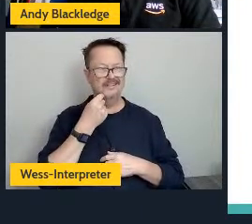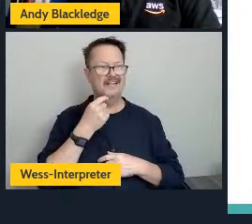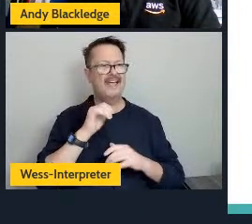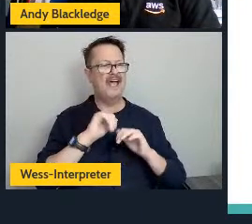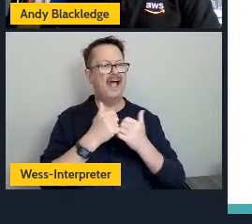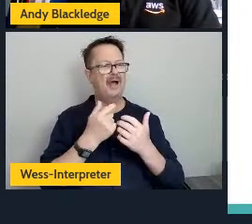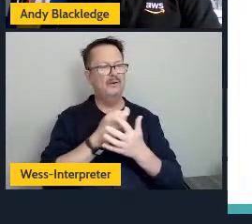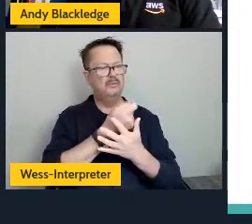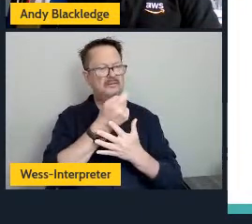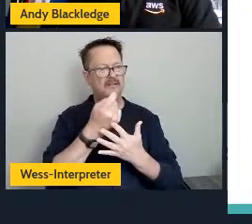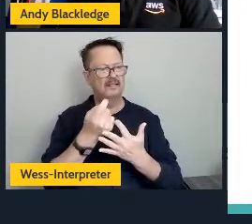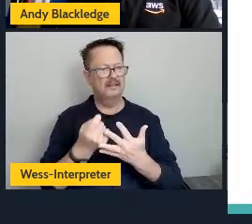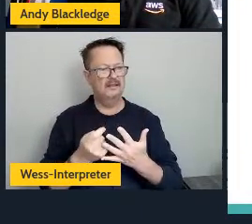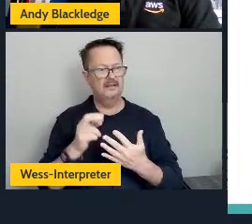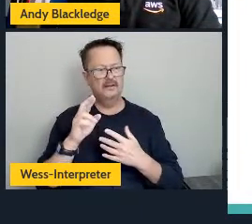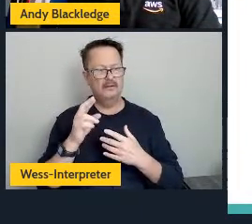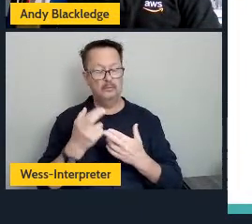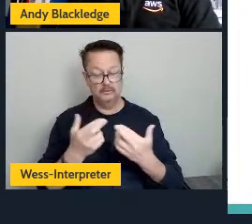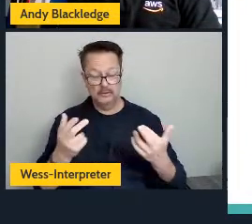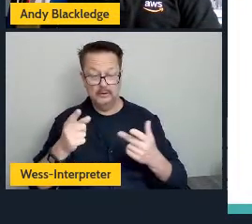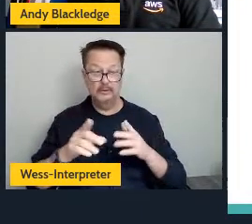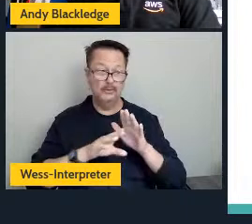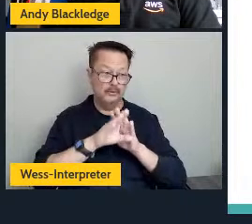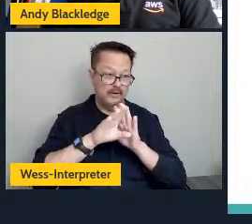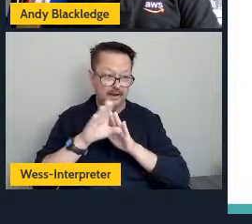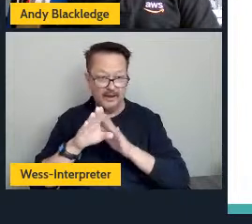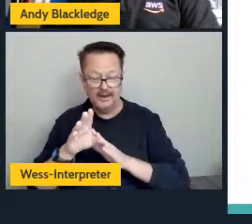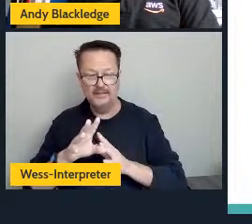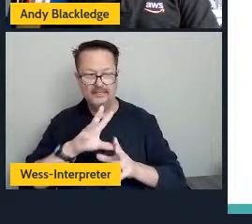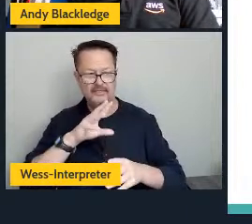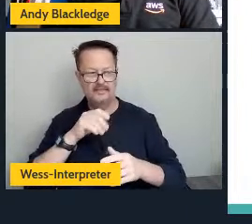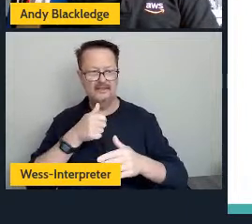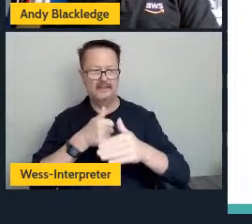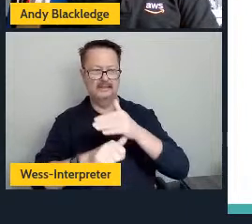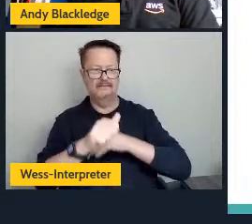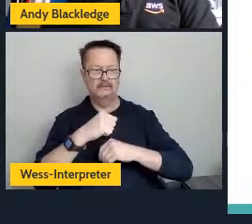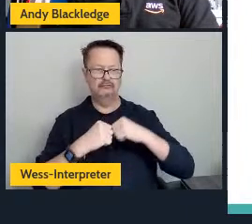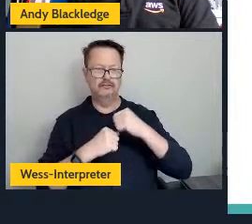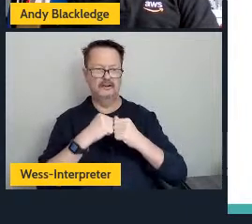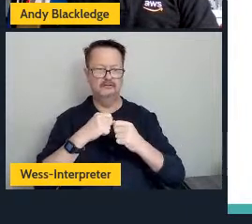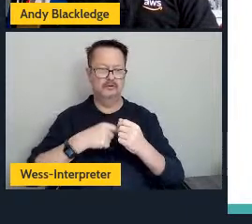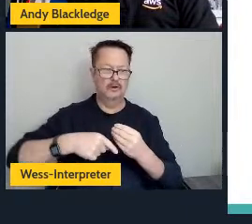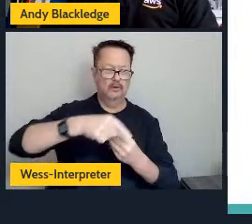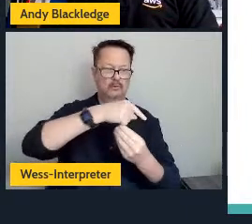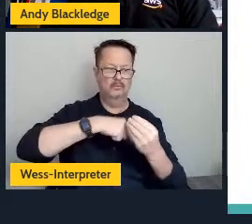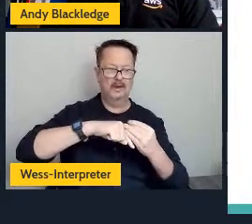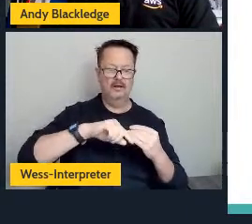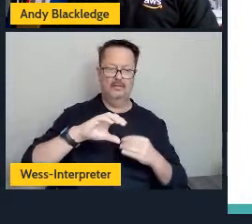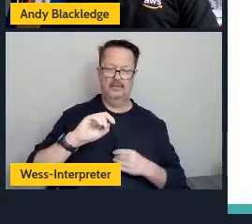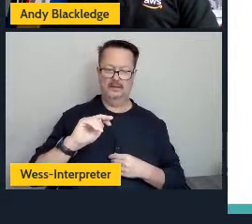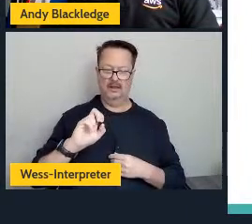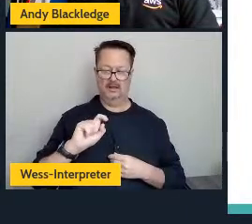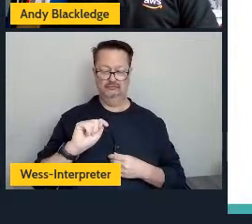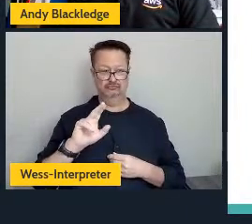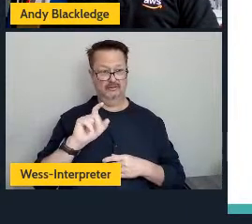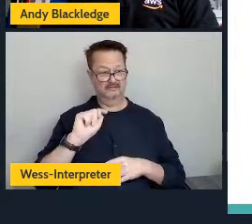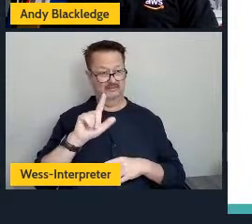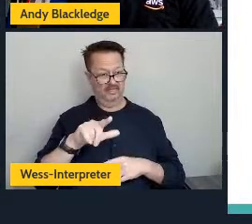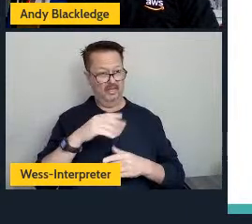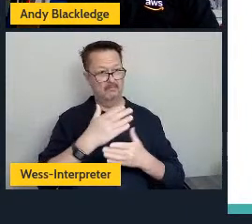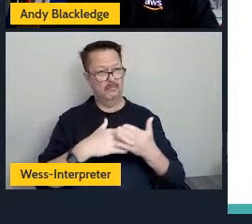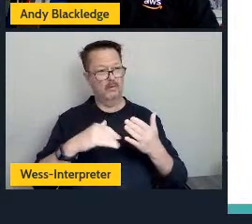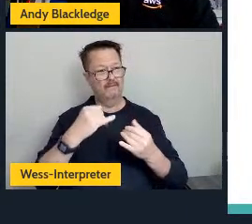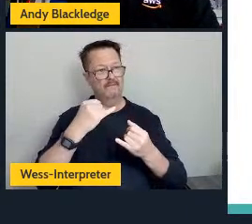all these resources, because you create like all this infrastructure around the construct. Is that a part of your test at the end?